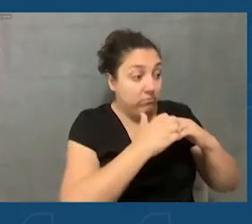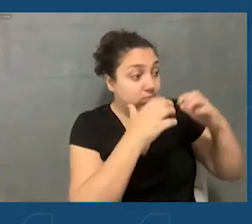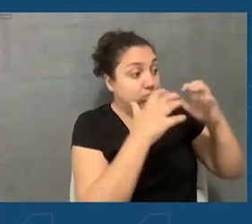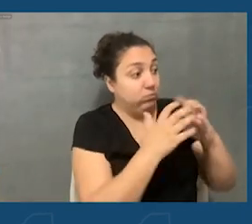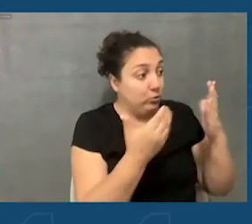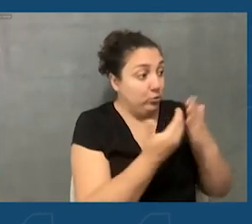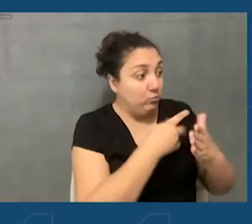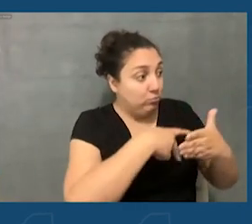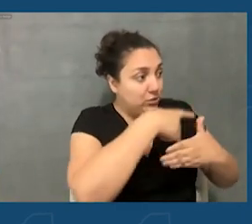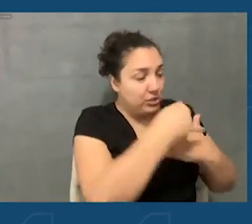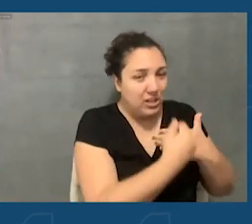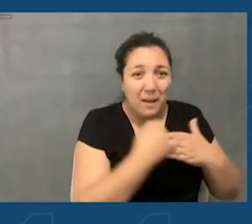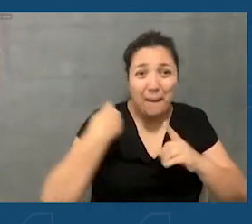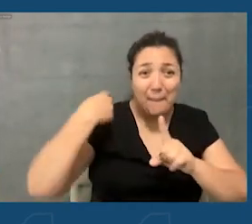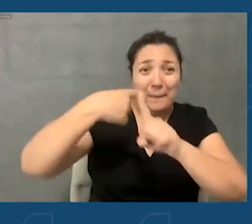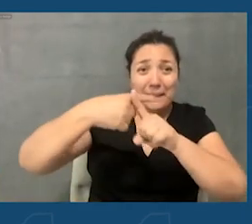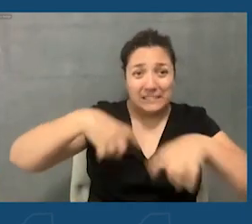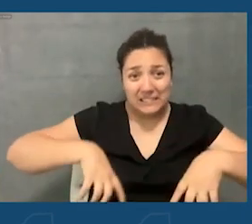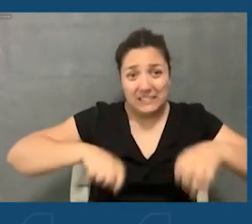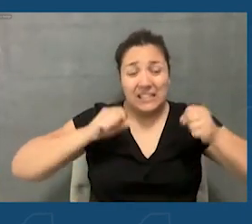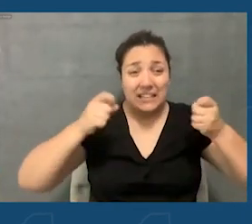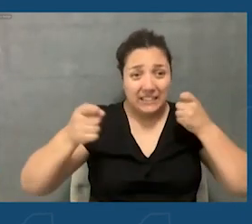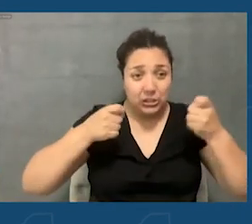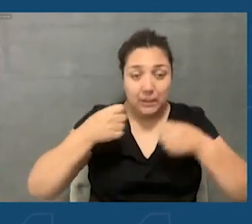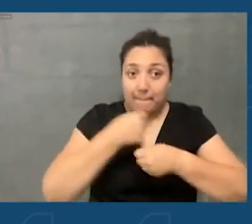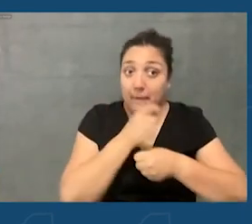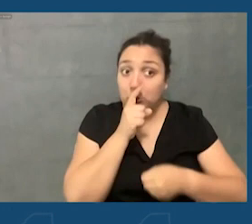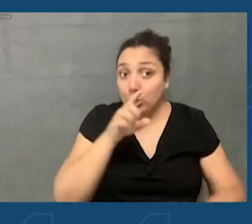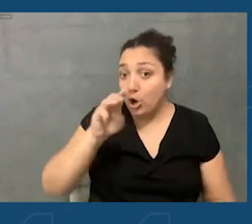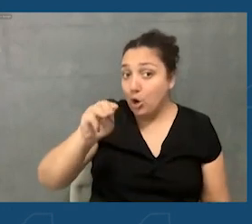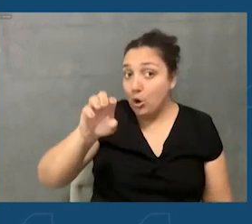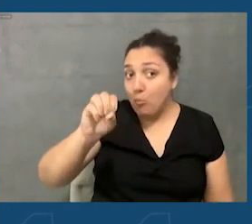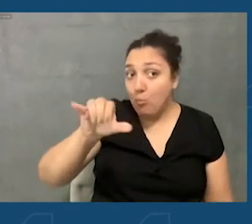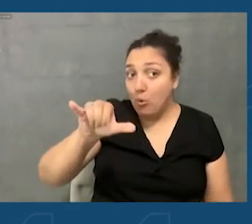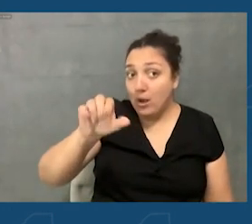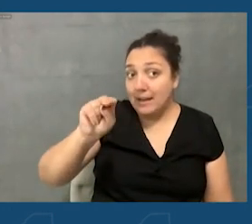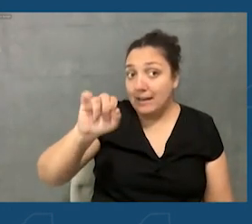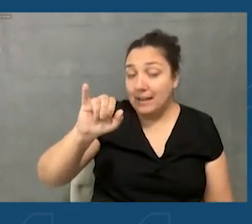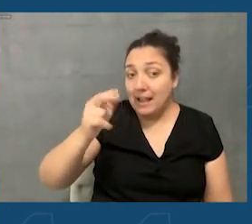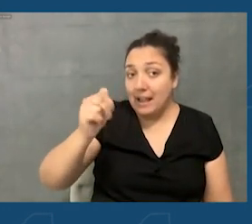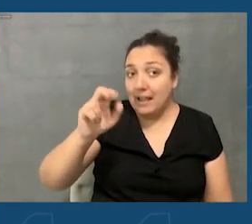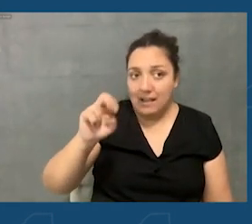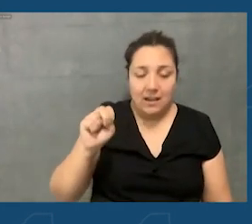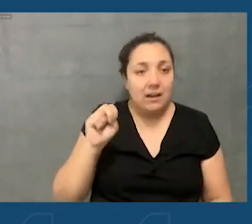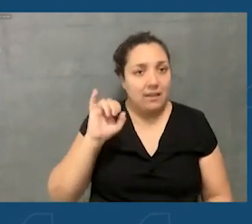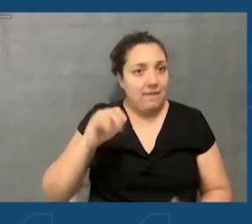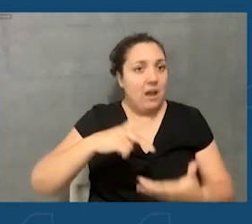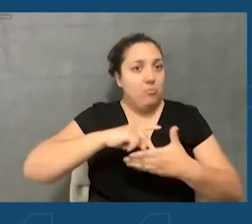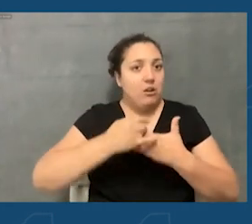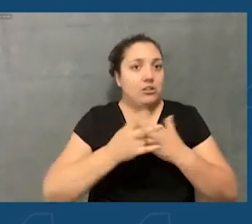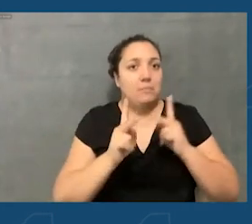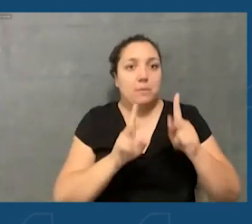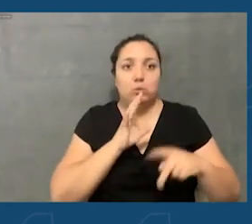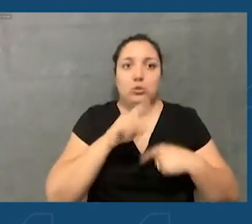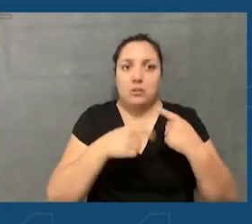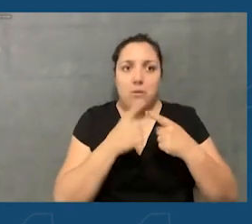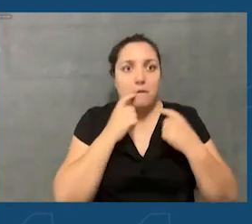leadership role that we took in making sure Moynihan was built, again, a project that people talked about for years and was finally brought